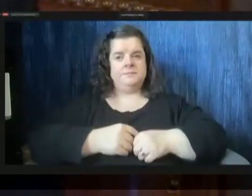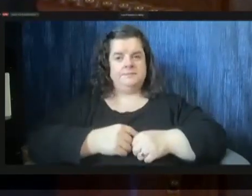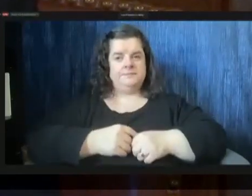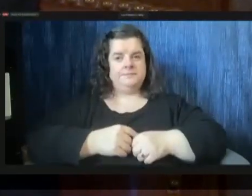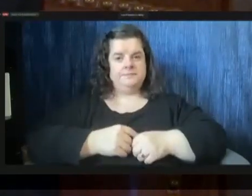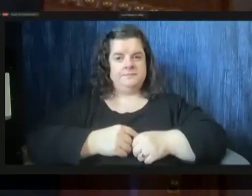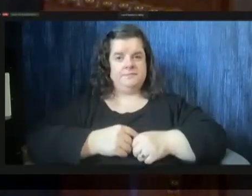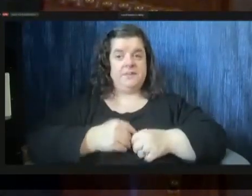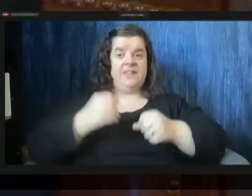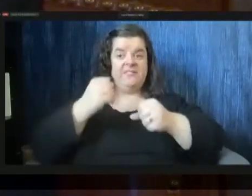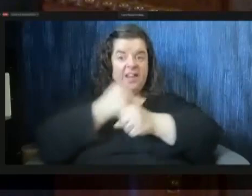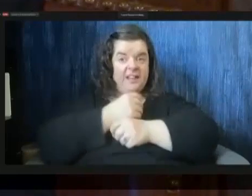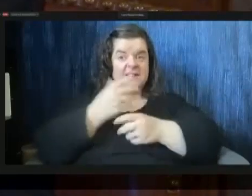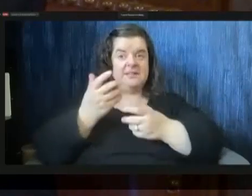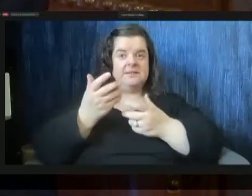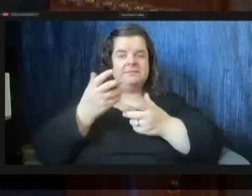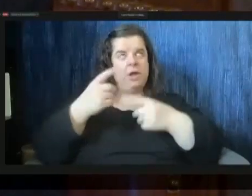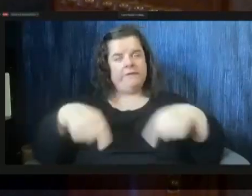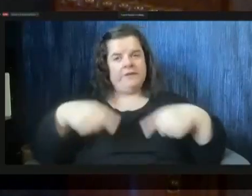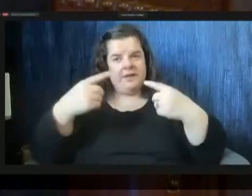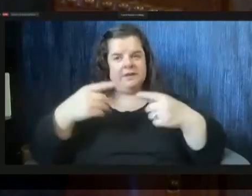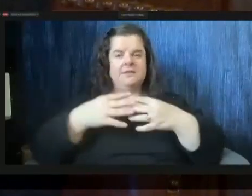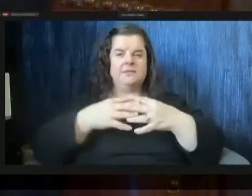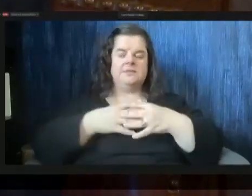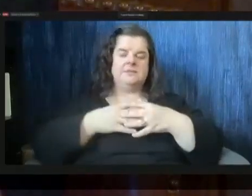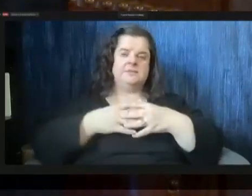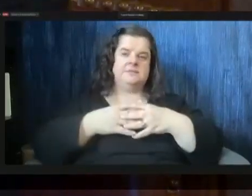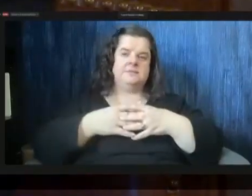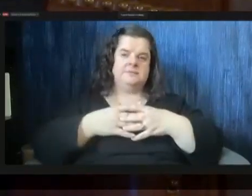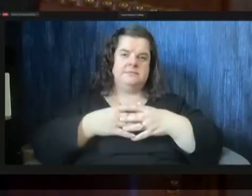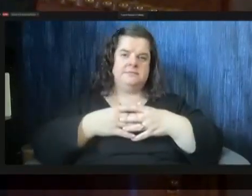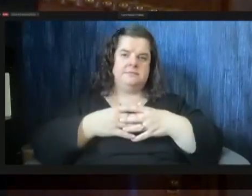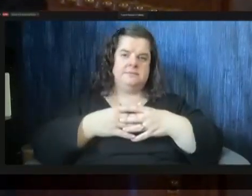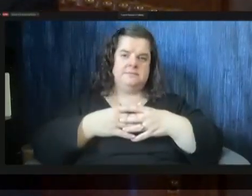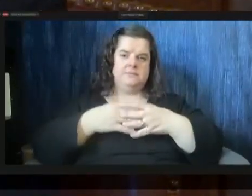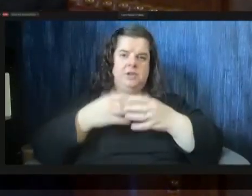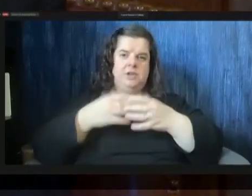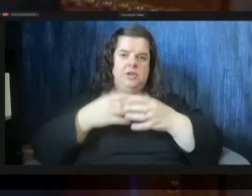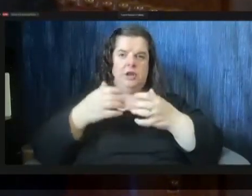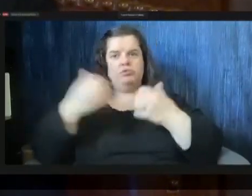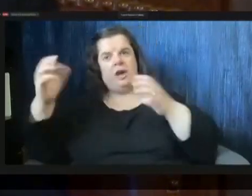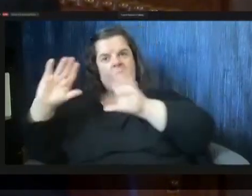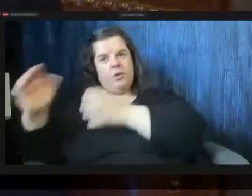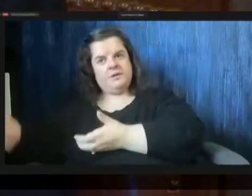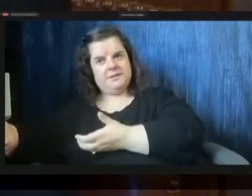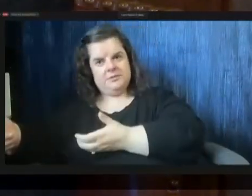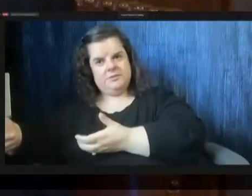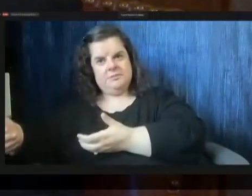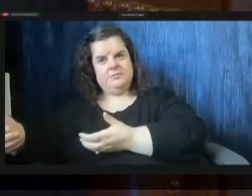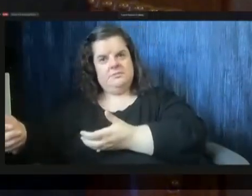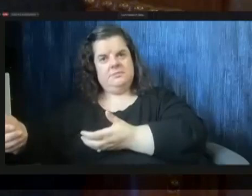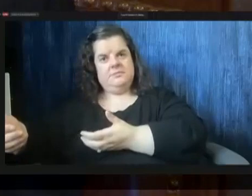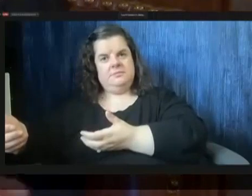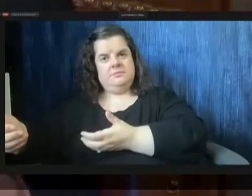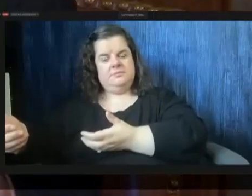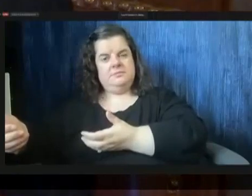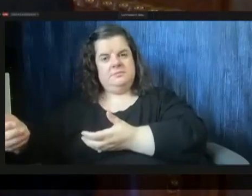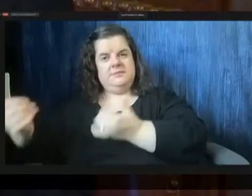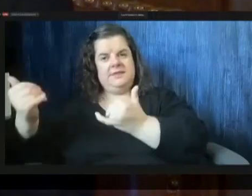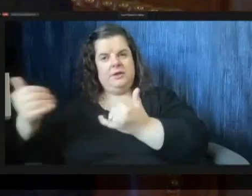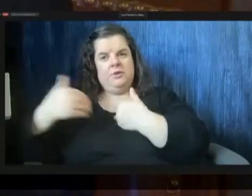fighting with the like out and out, where you're getting break off organizations, and so now you've got